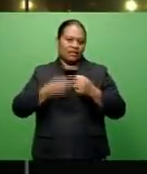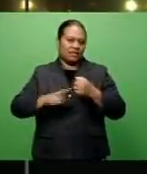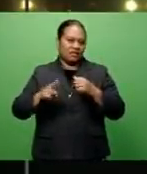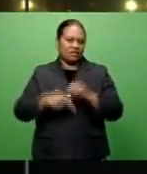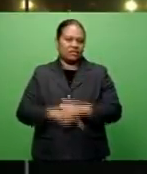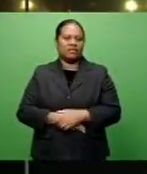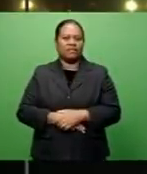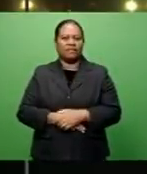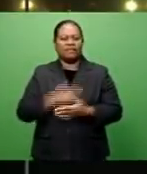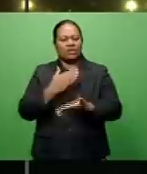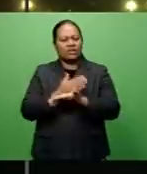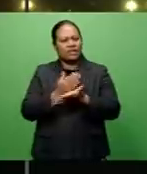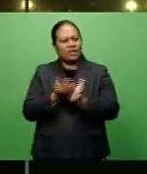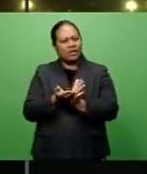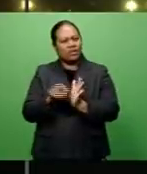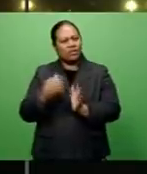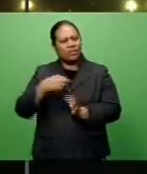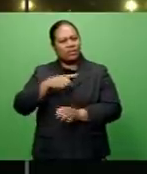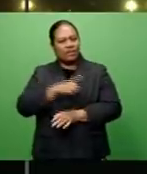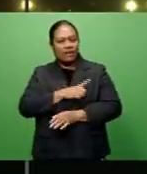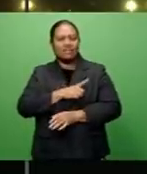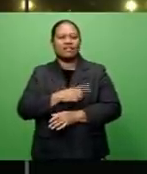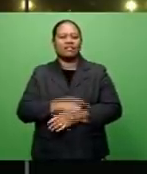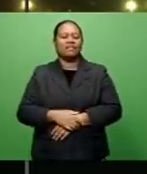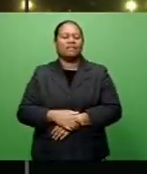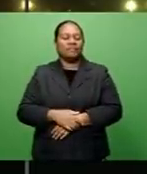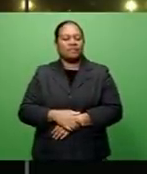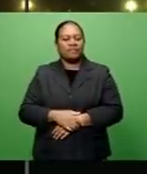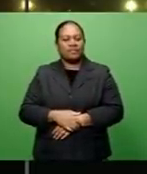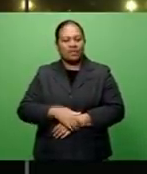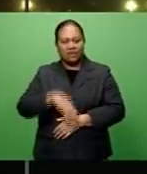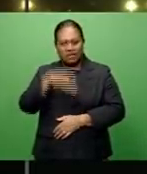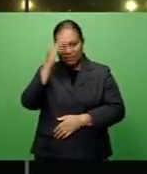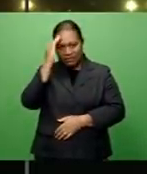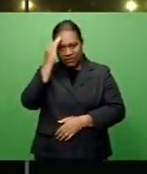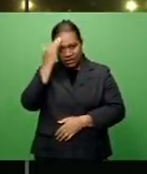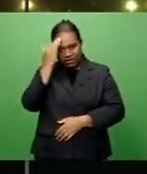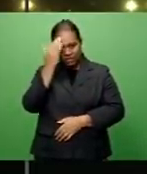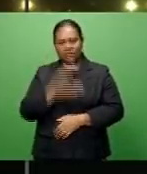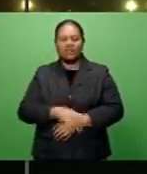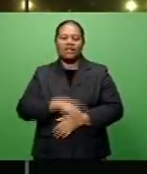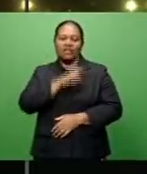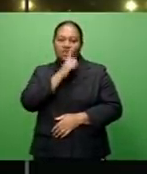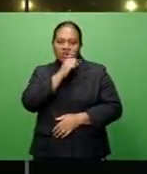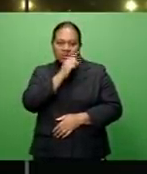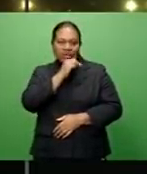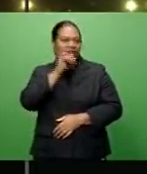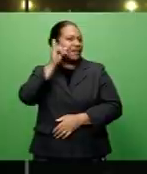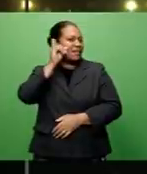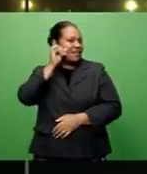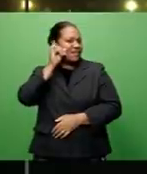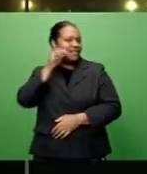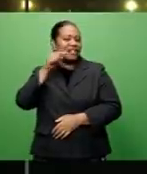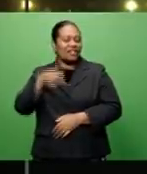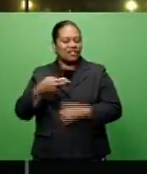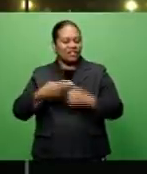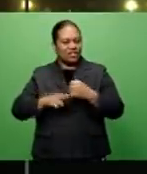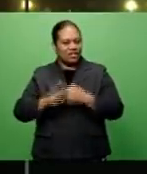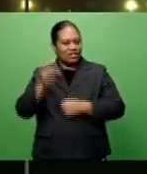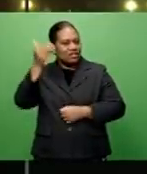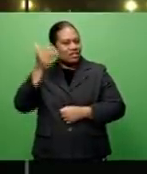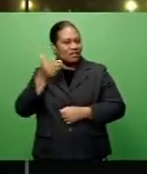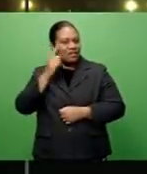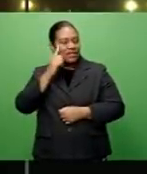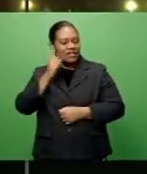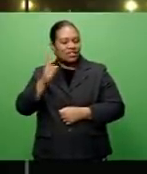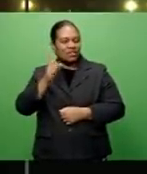fbcnews@fbc.com.fj or share it with us via our various social media accounts, including Facebook, Twitter and Instagram. That's your news this evening. I'll see